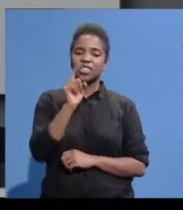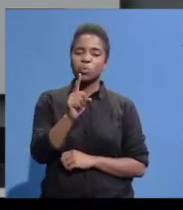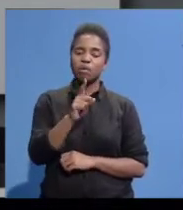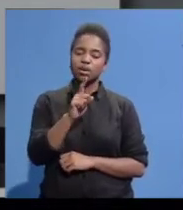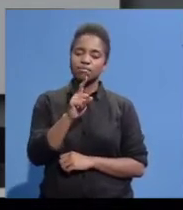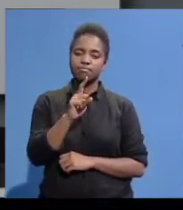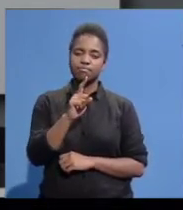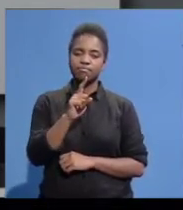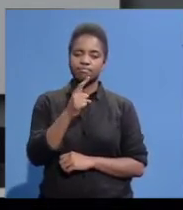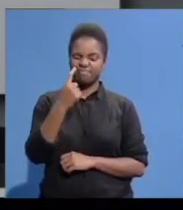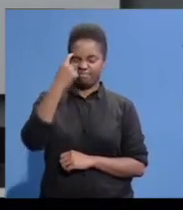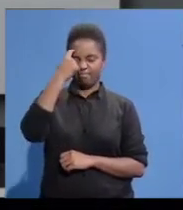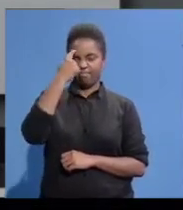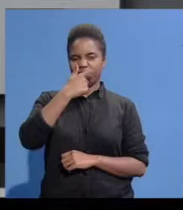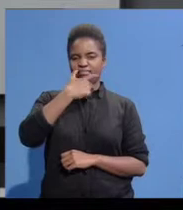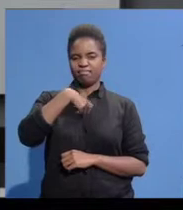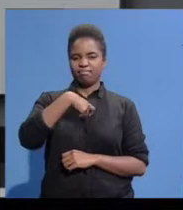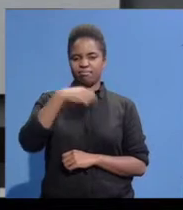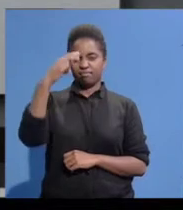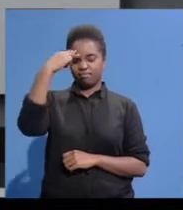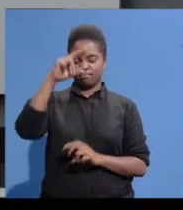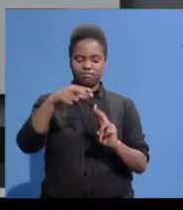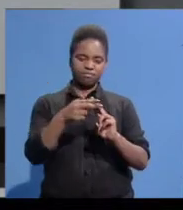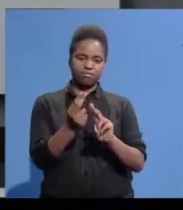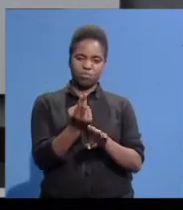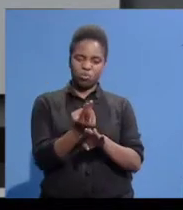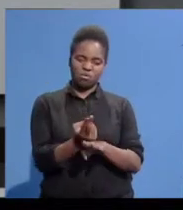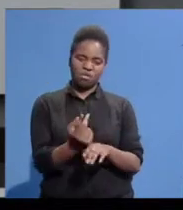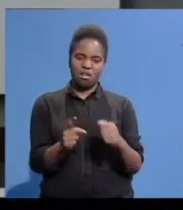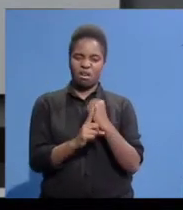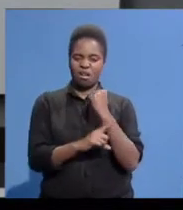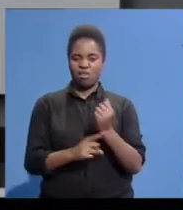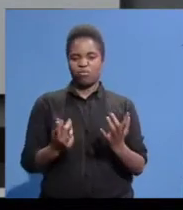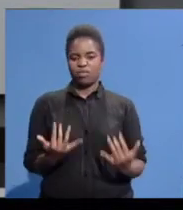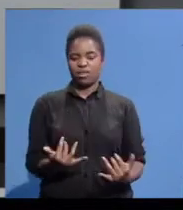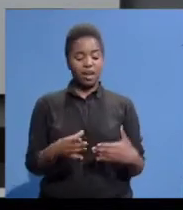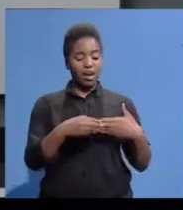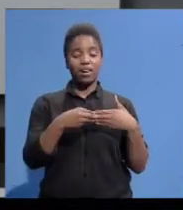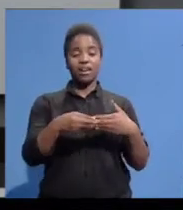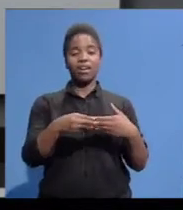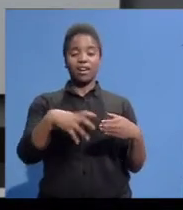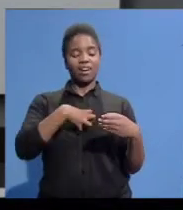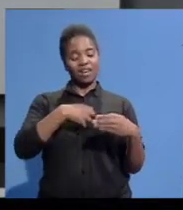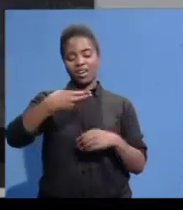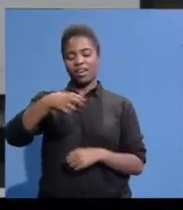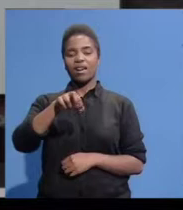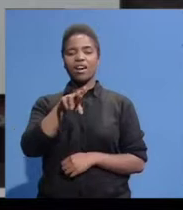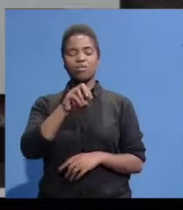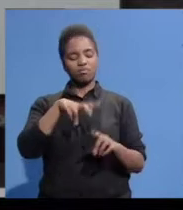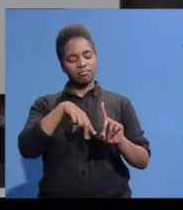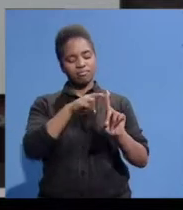to think that it's the last time Madiba will be at the Union Buildings. A hero, a leader, a legend laid to rest.